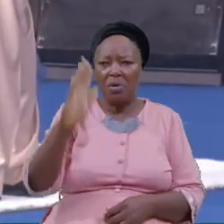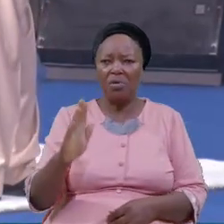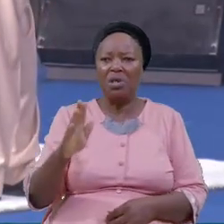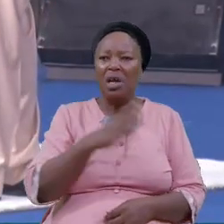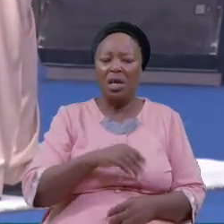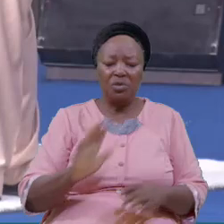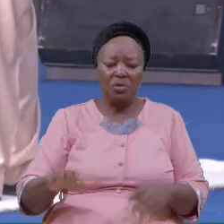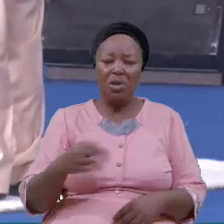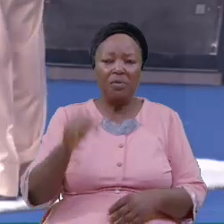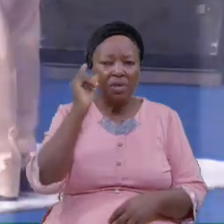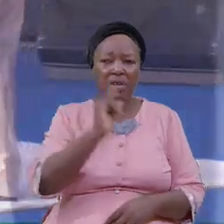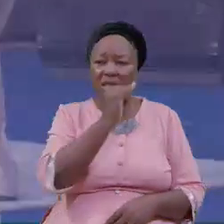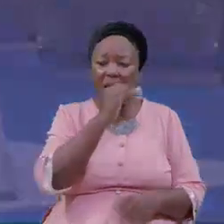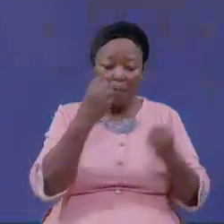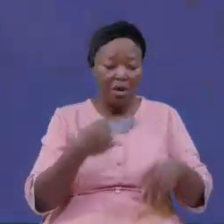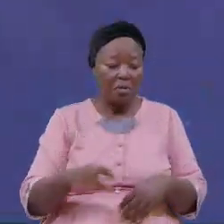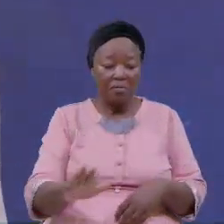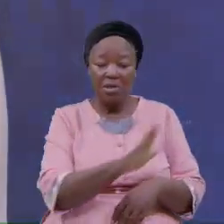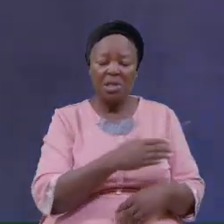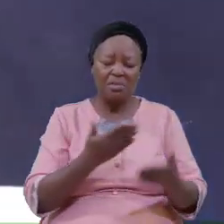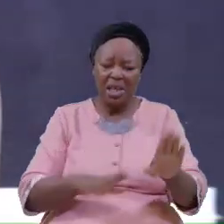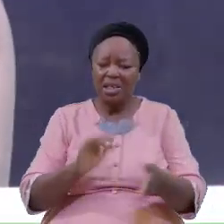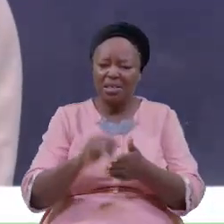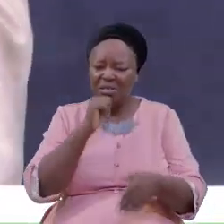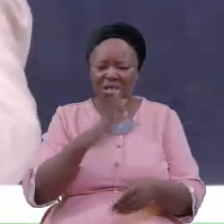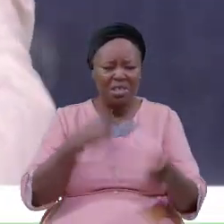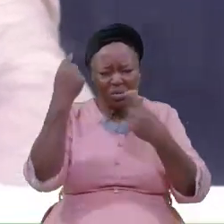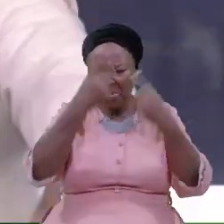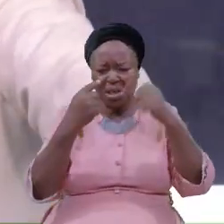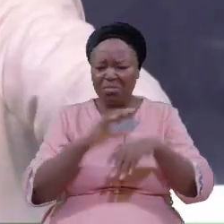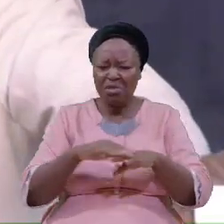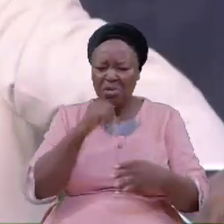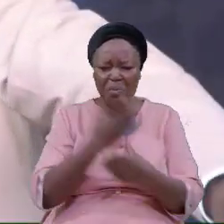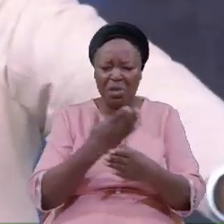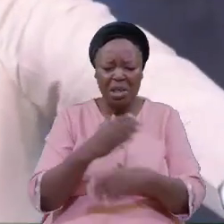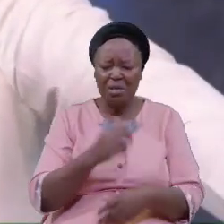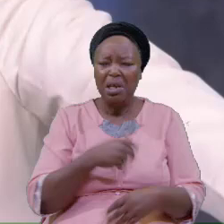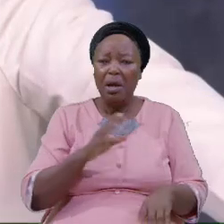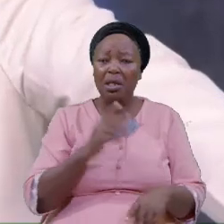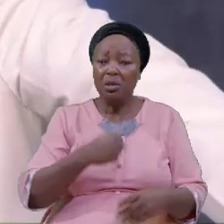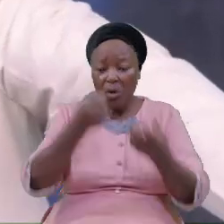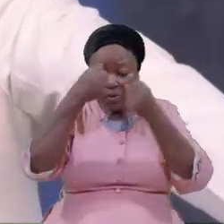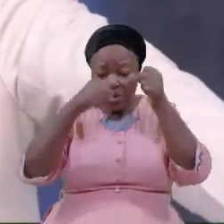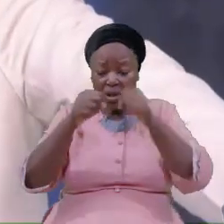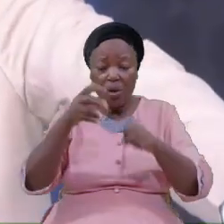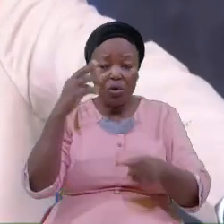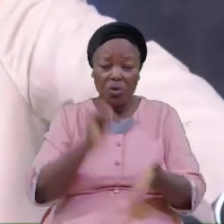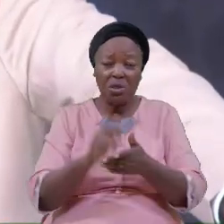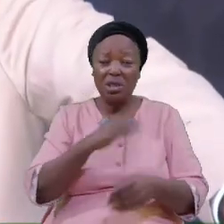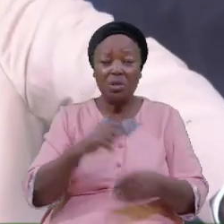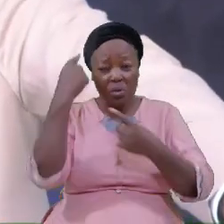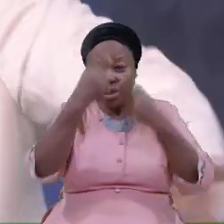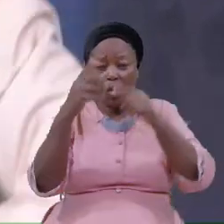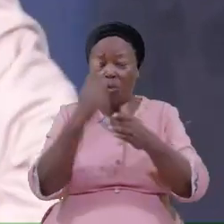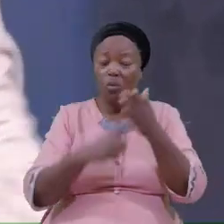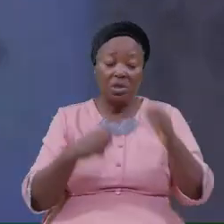of them died. That was not his concern. His covetousness was his concern. What he will get was